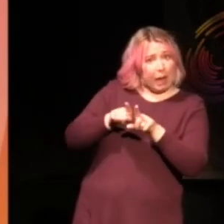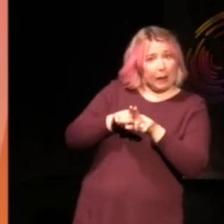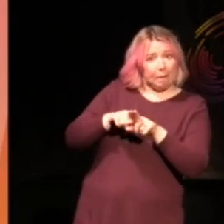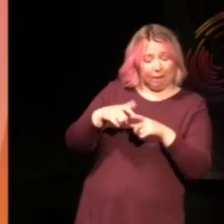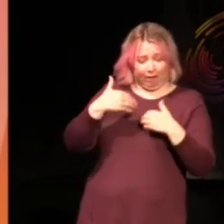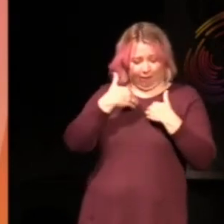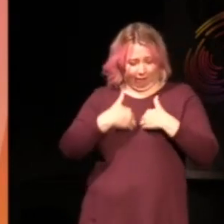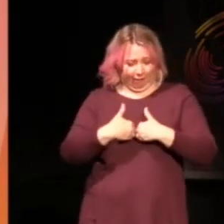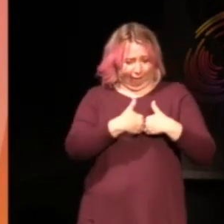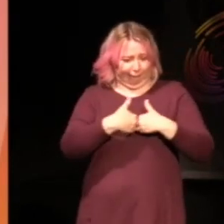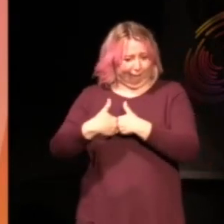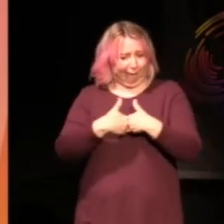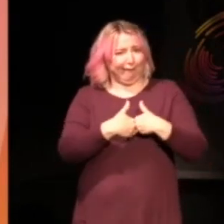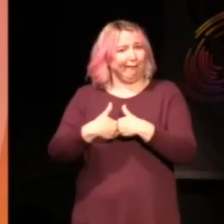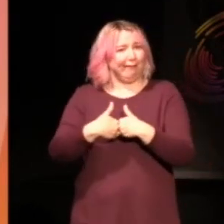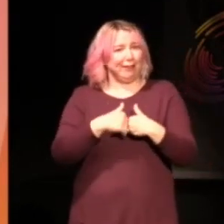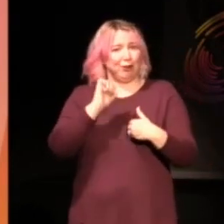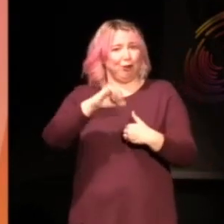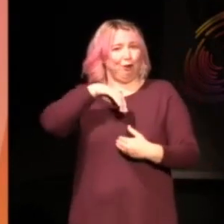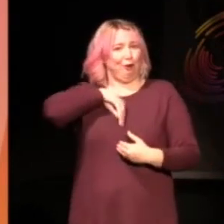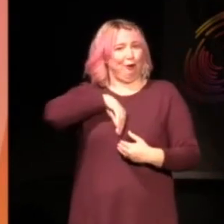Turkish? Thanks.